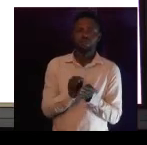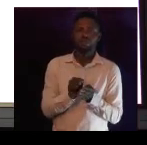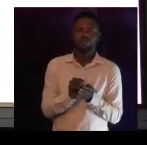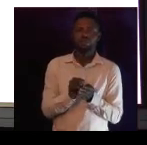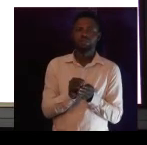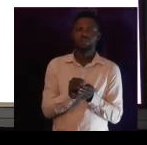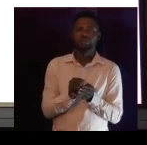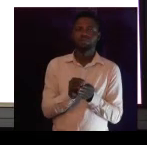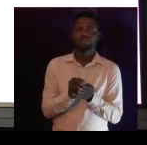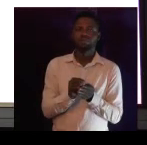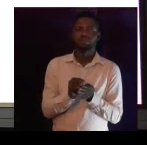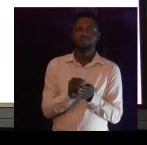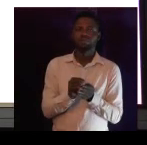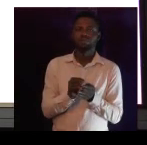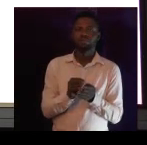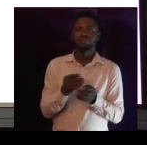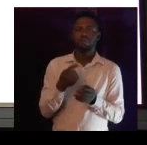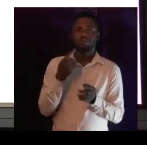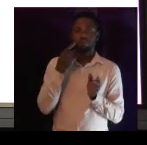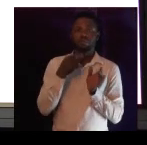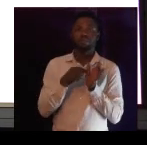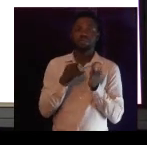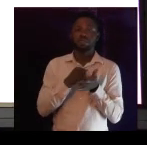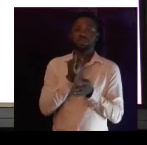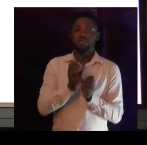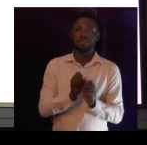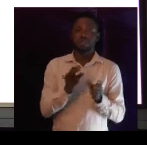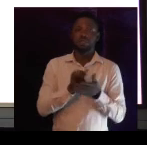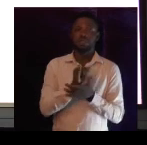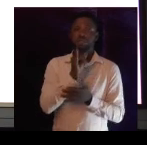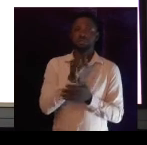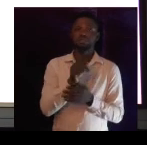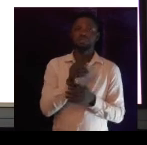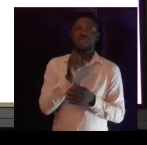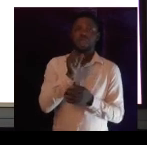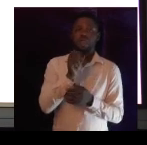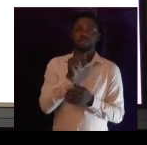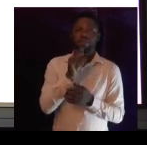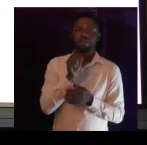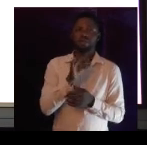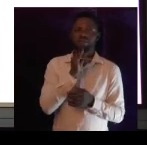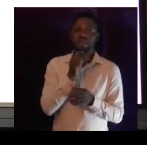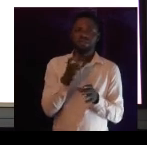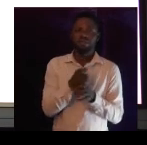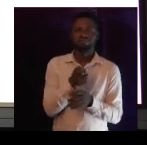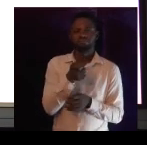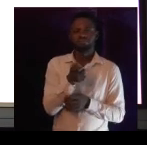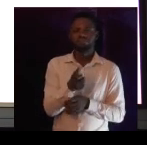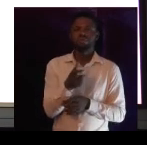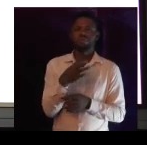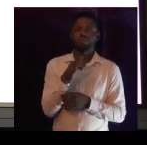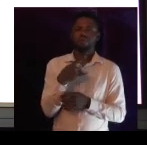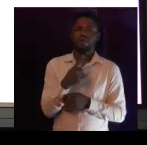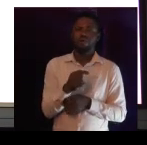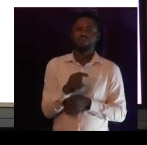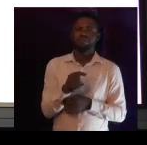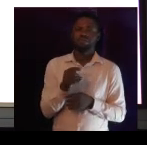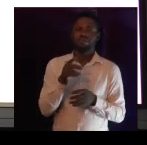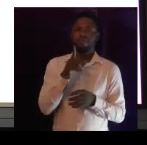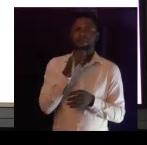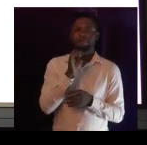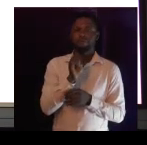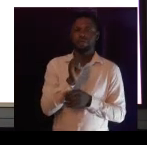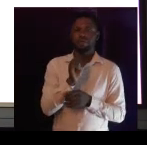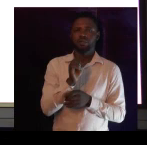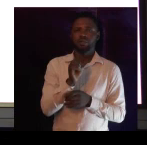the smallest part? Obviously, it is the text message. It takes the smallest piece of the pizza or the